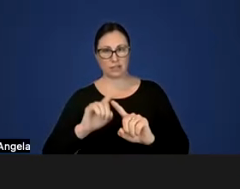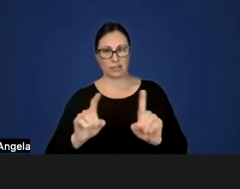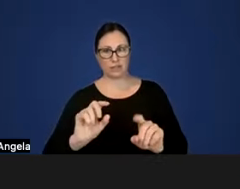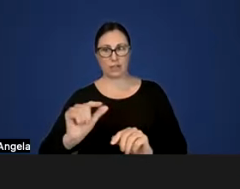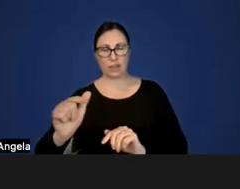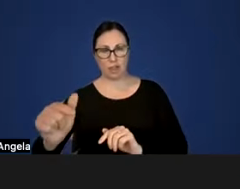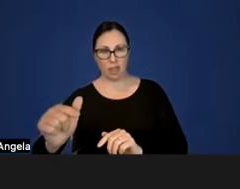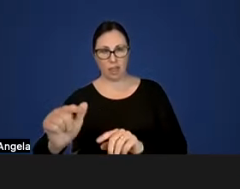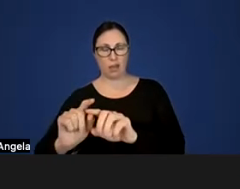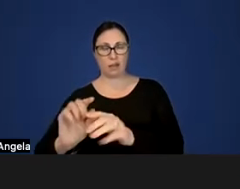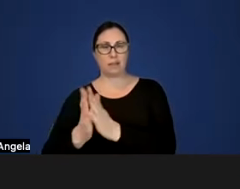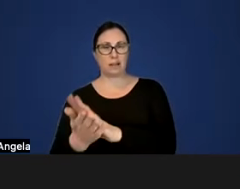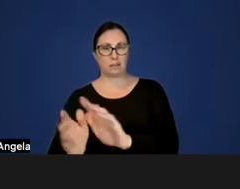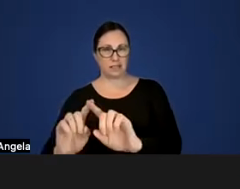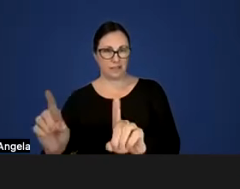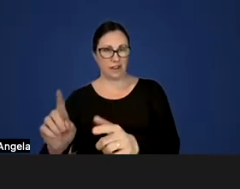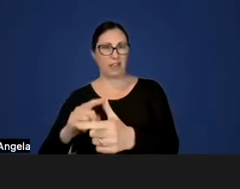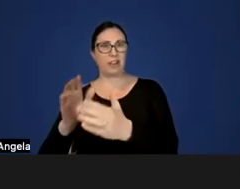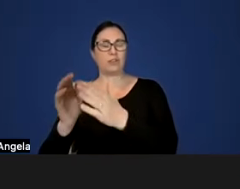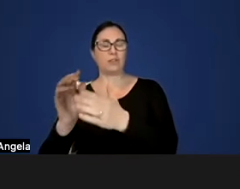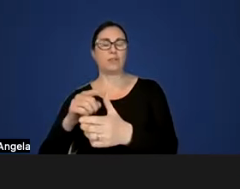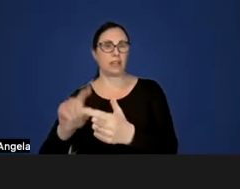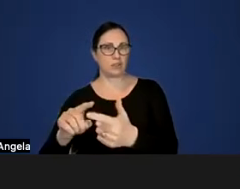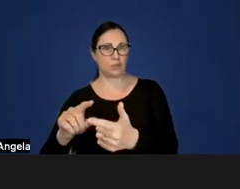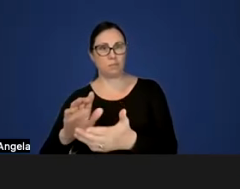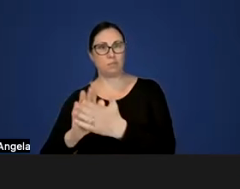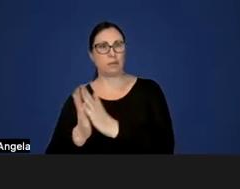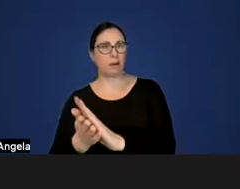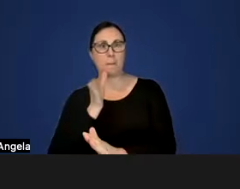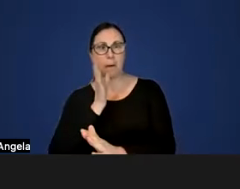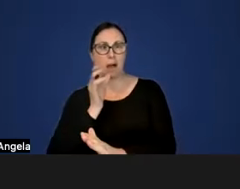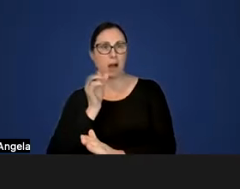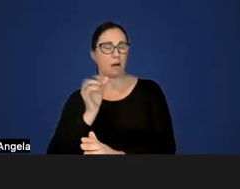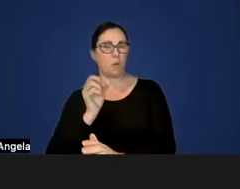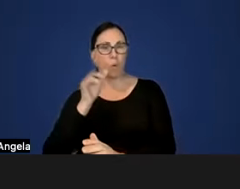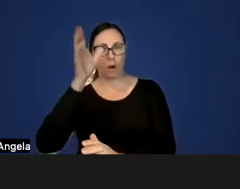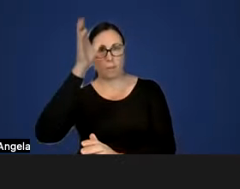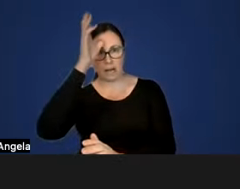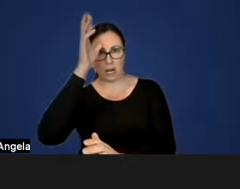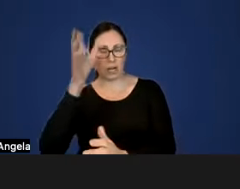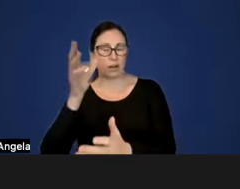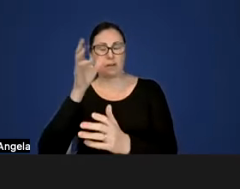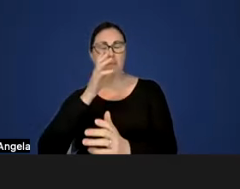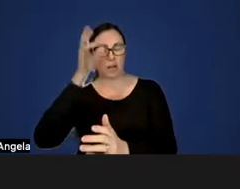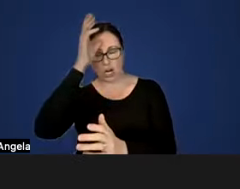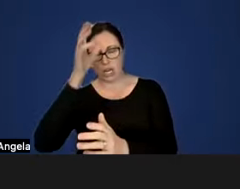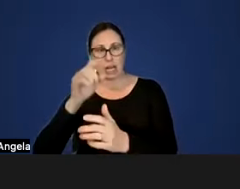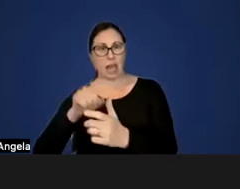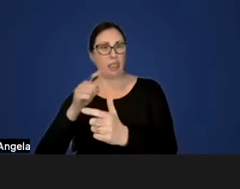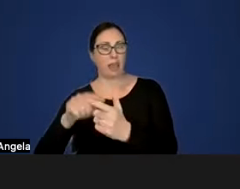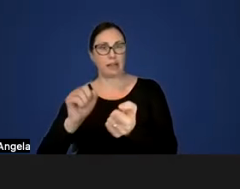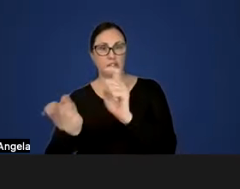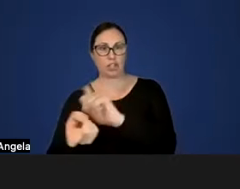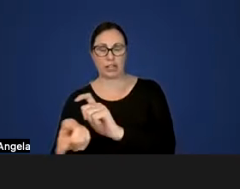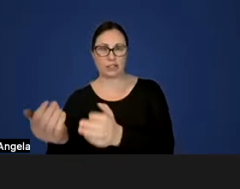or a parent, it's going to become different again. And all these phases of life, our trauma is still there and it'll just look and feel a little